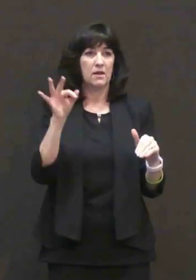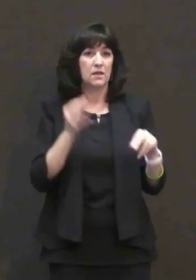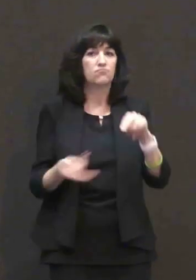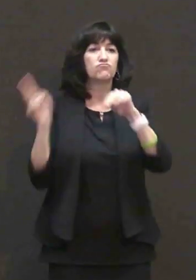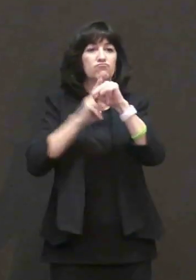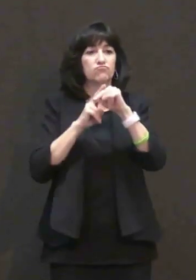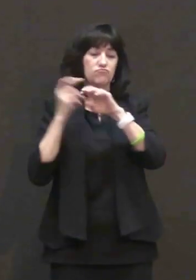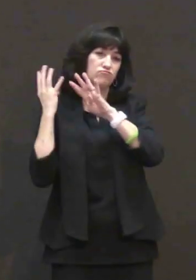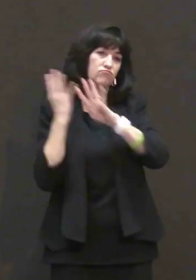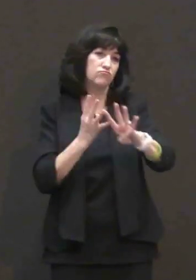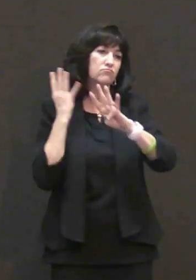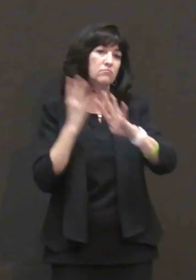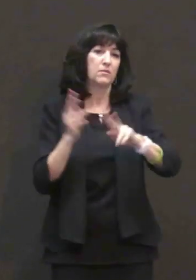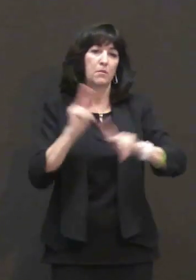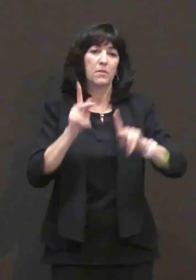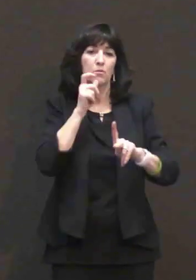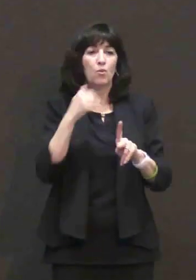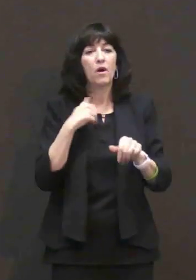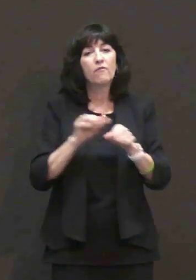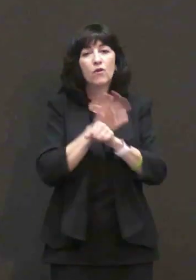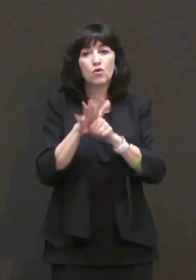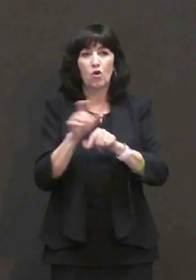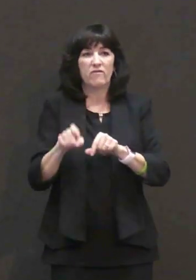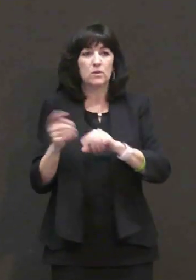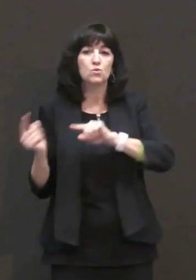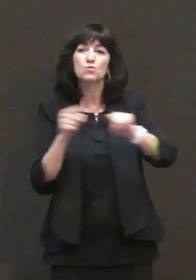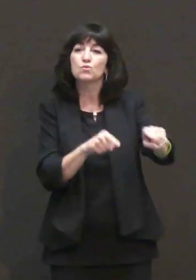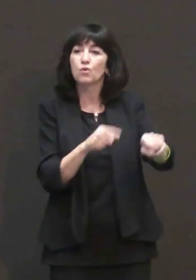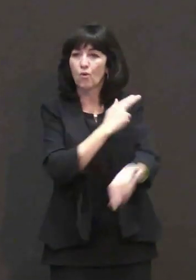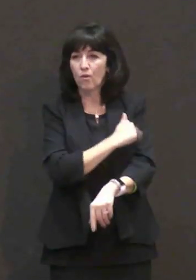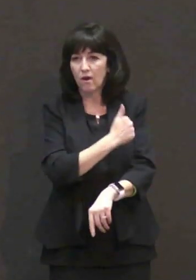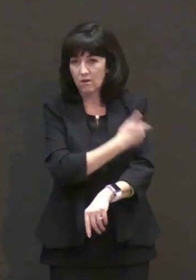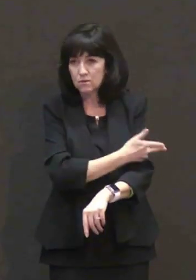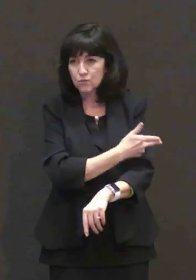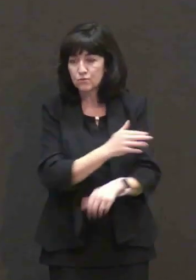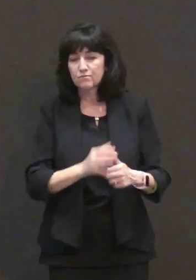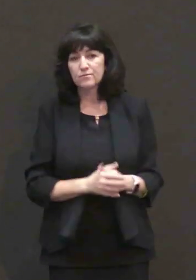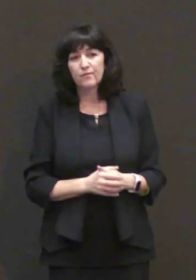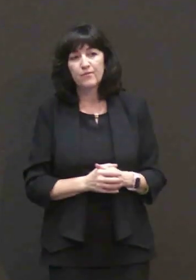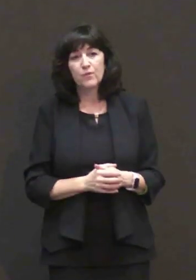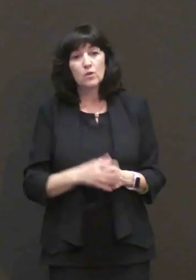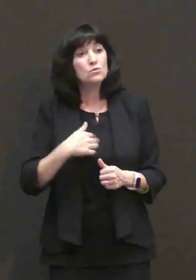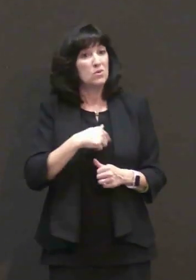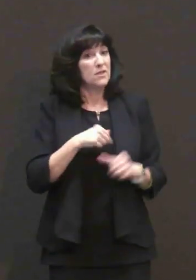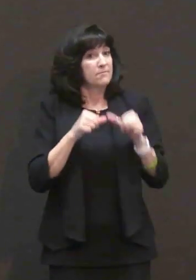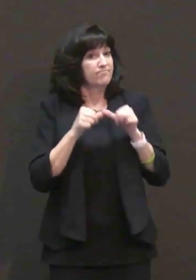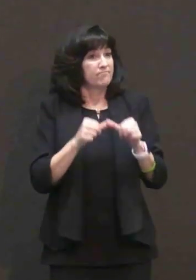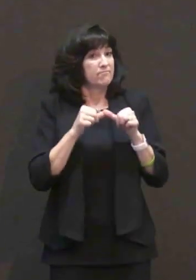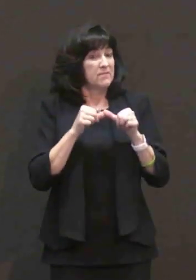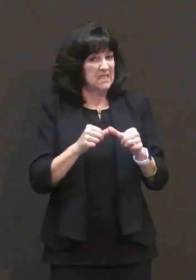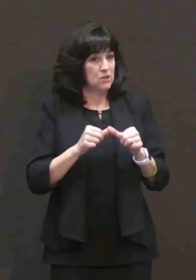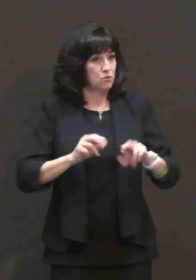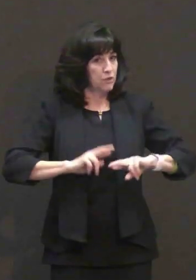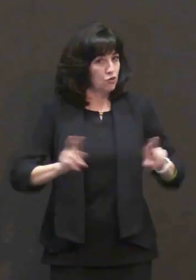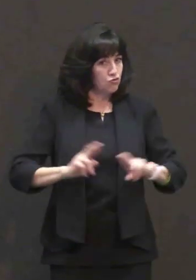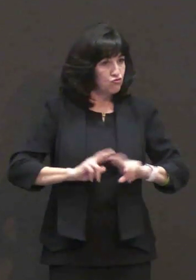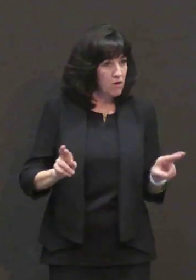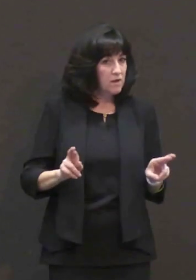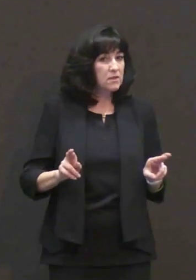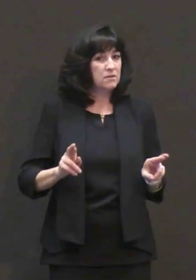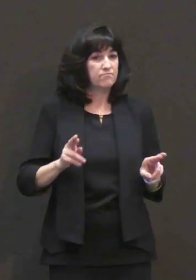expect to be there. And so we continue to be vigilant about being ready, to